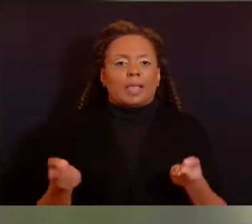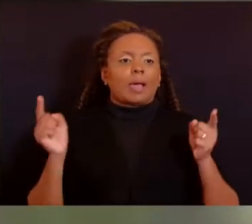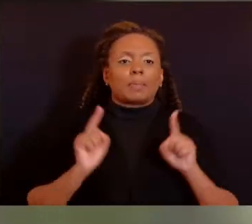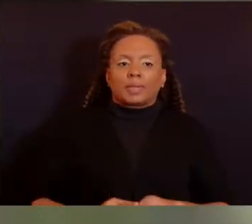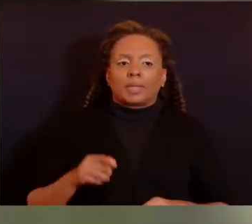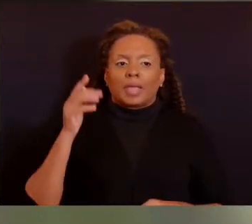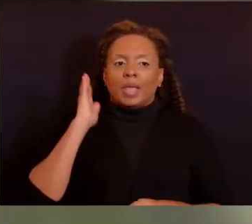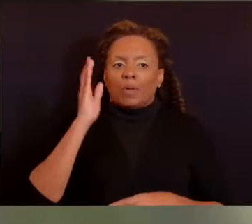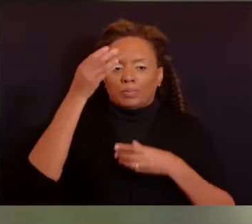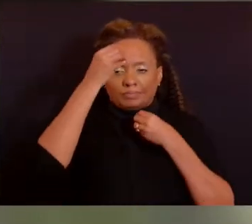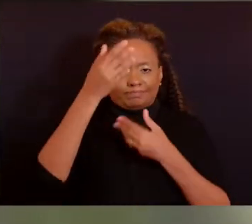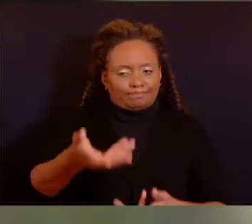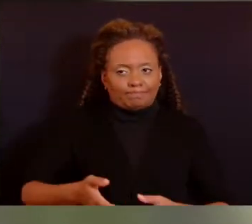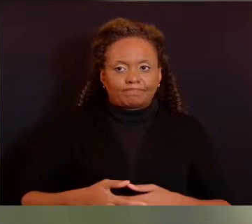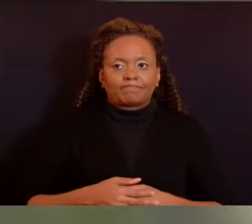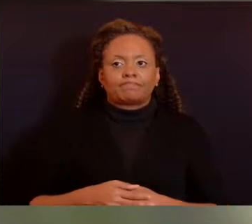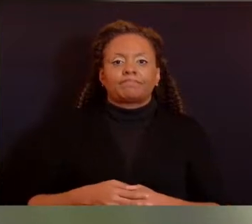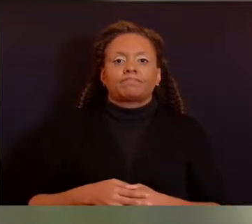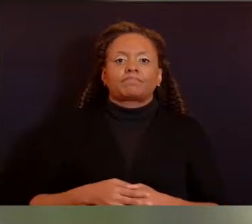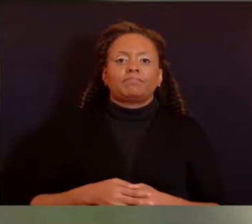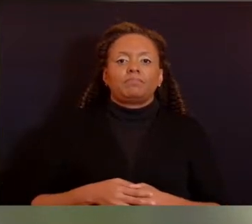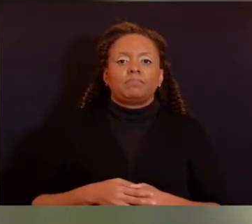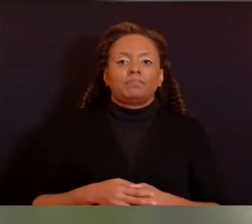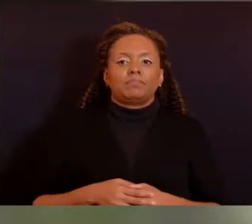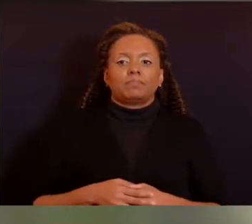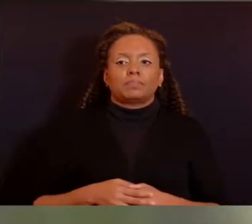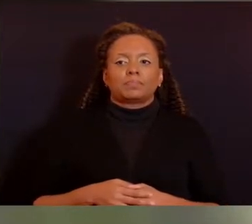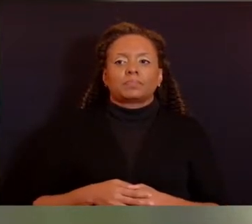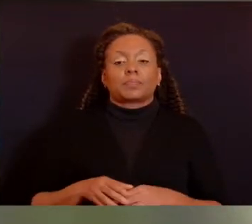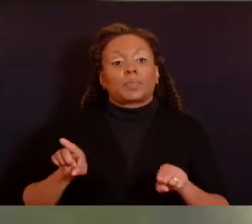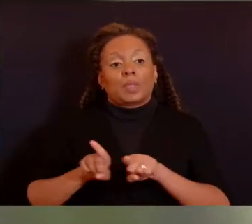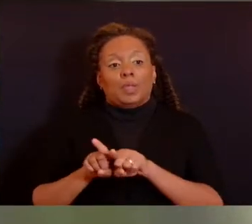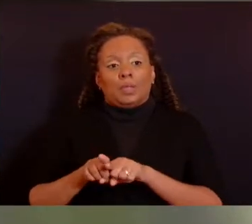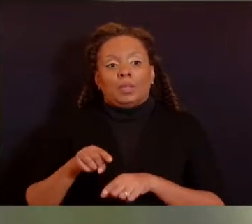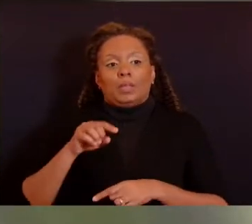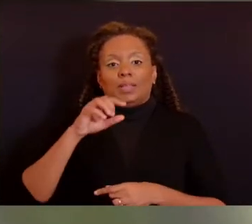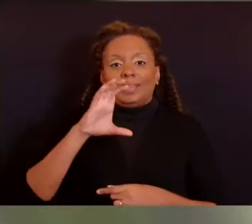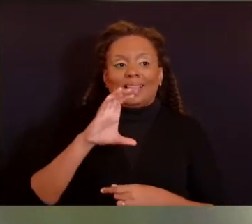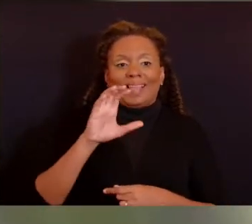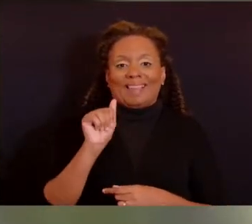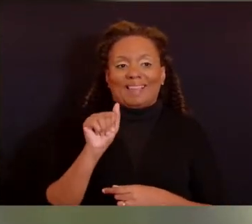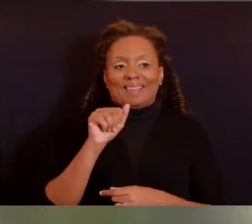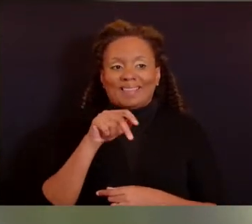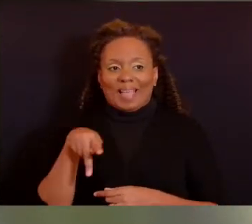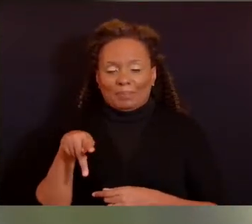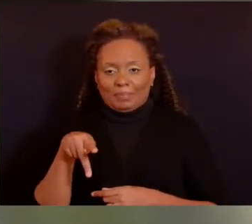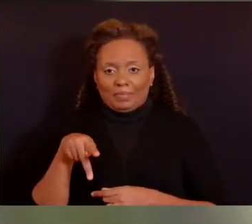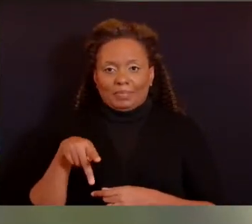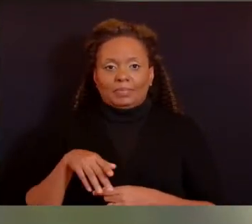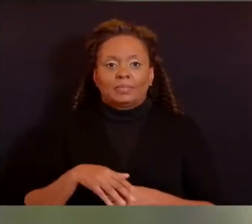Outside of that, like there's a cap.cap, which is another official source of getting these alerts.